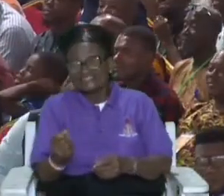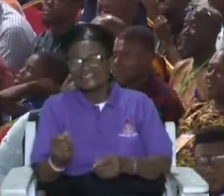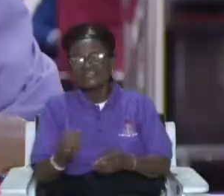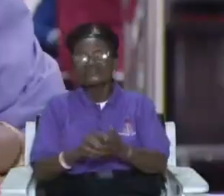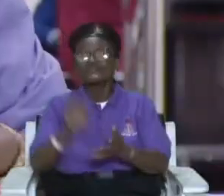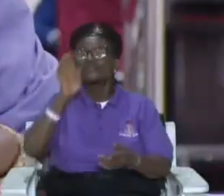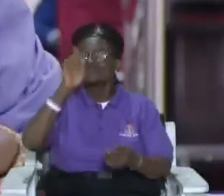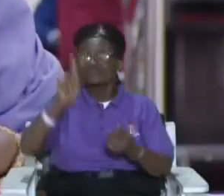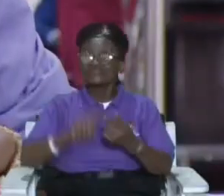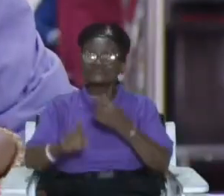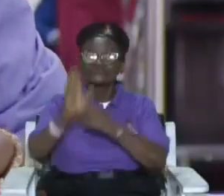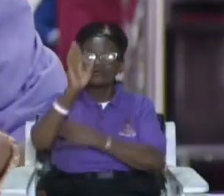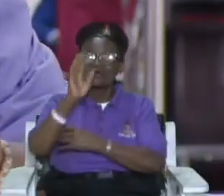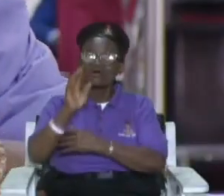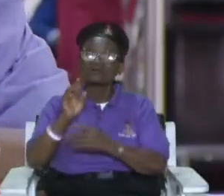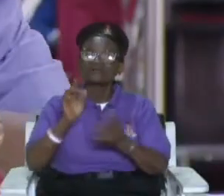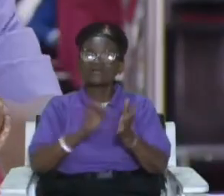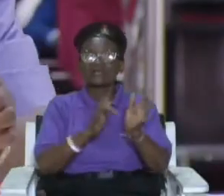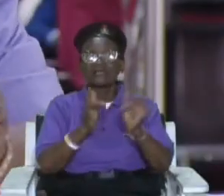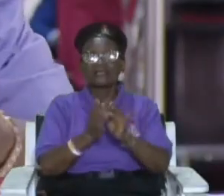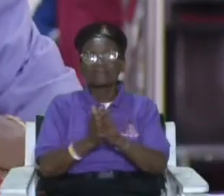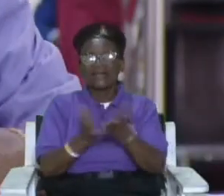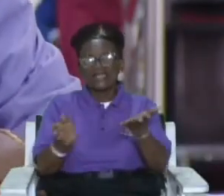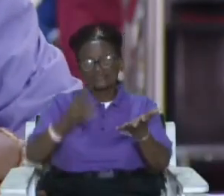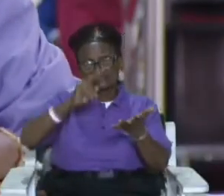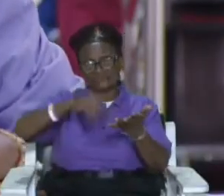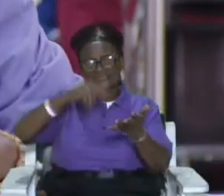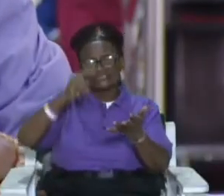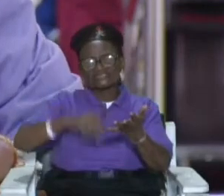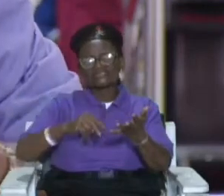Exodus chapter 4.